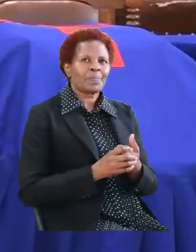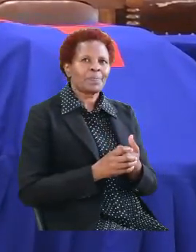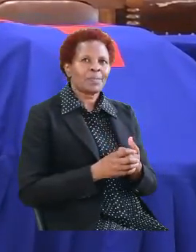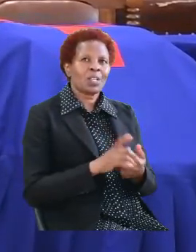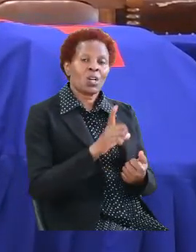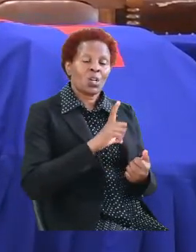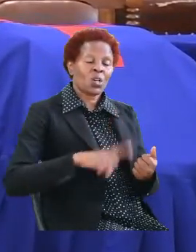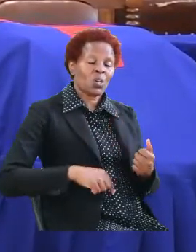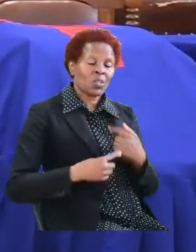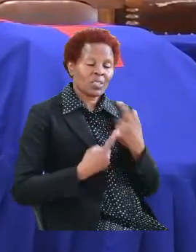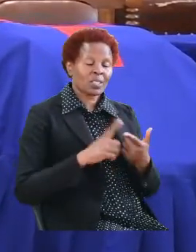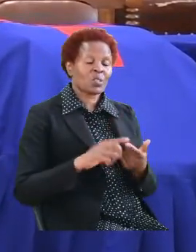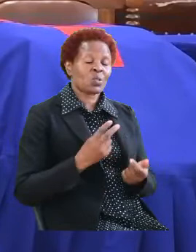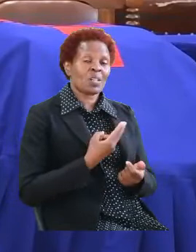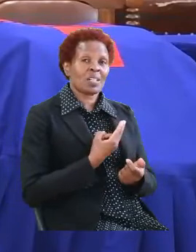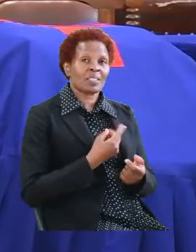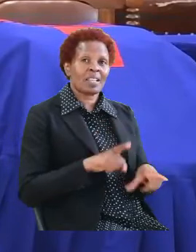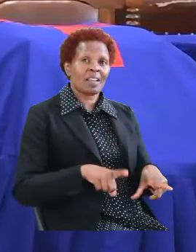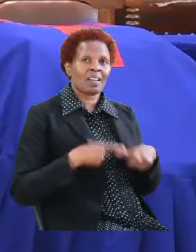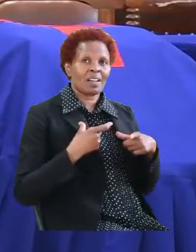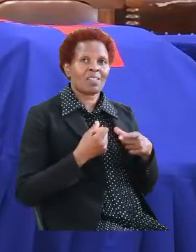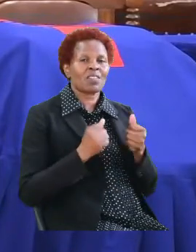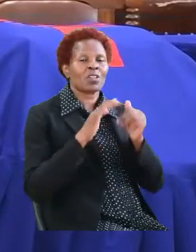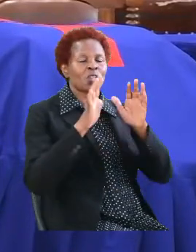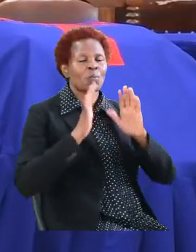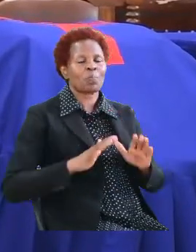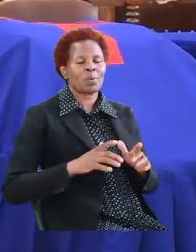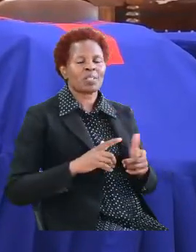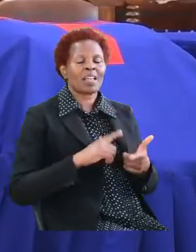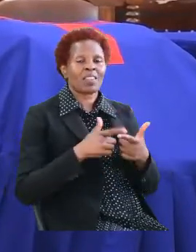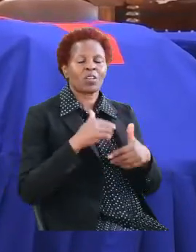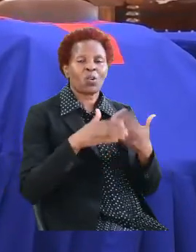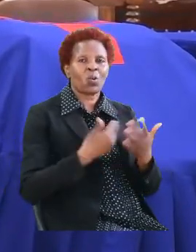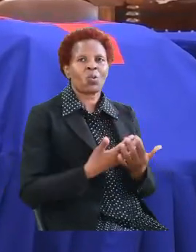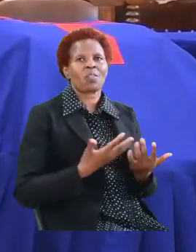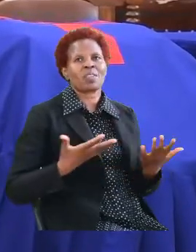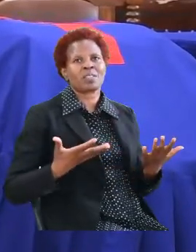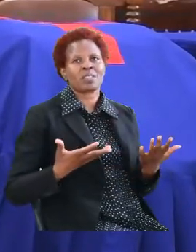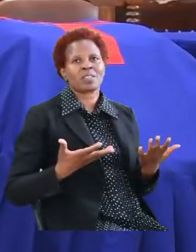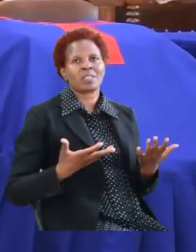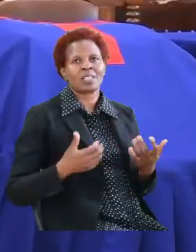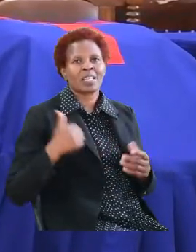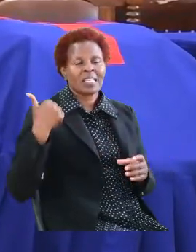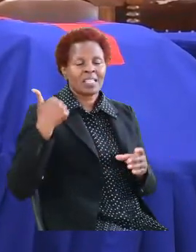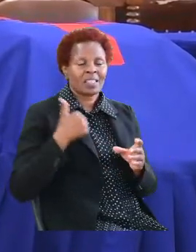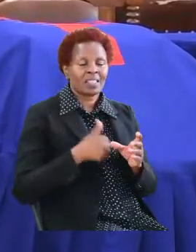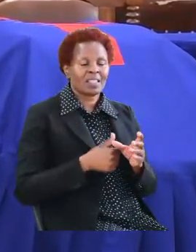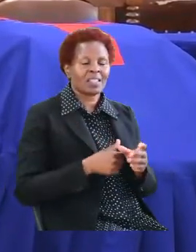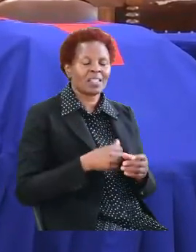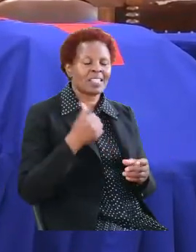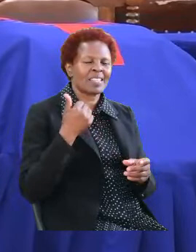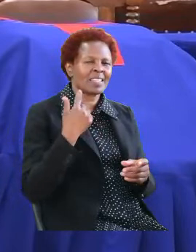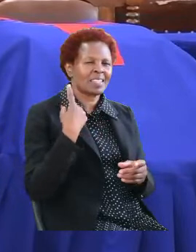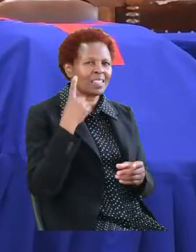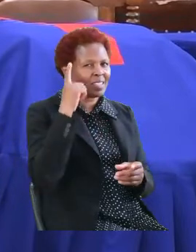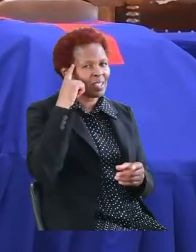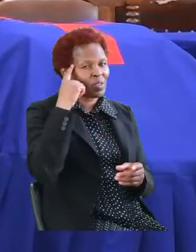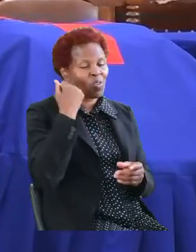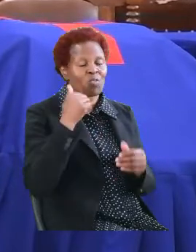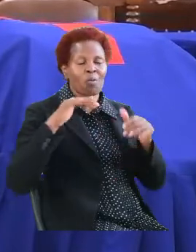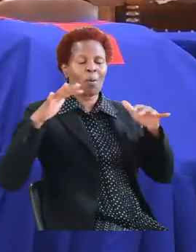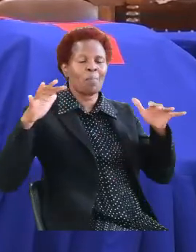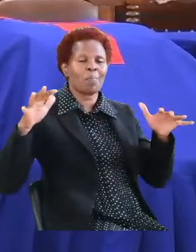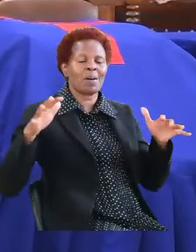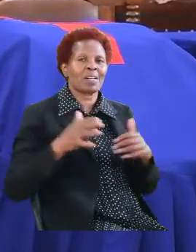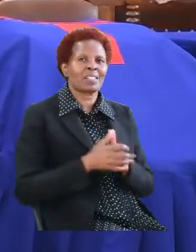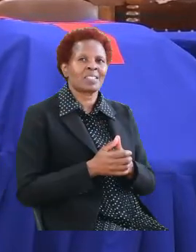Lord is saying that life is more important than all those things. And I think about the birds of the birds of the sky. I